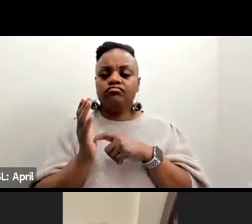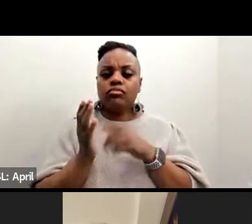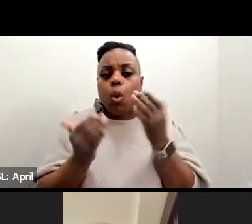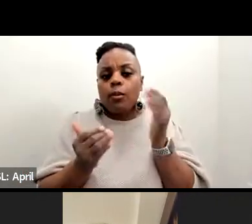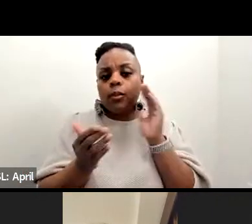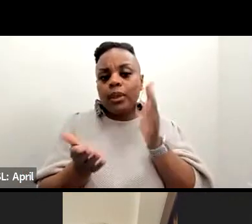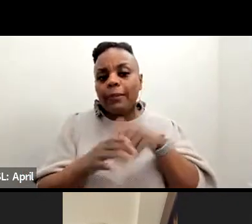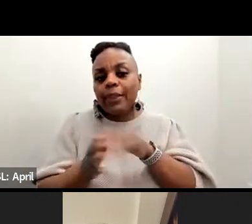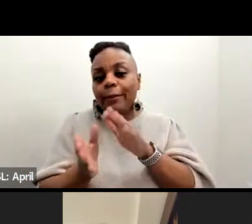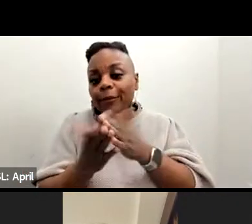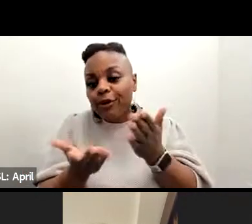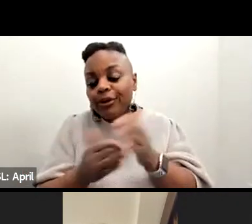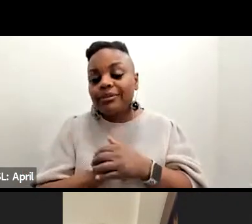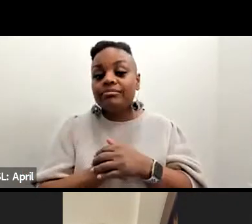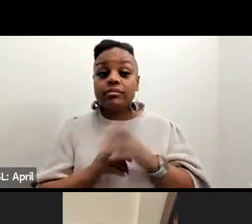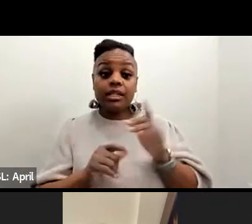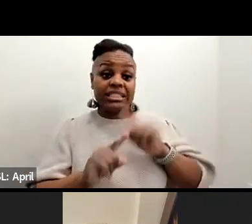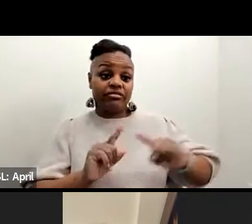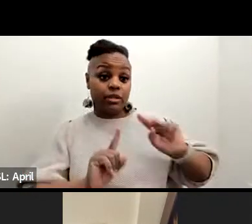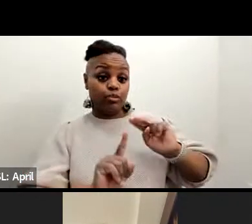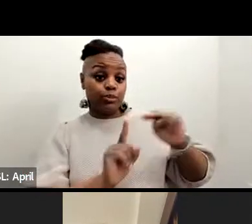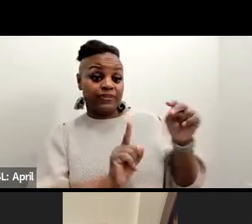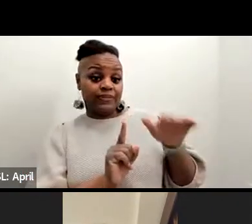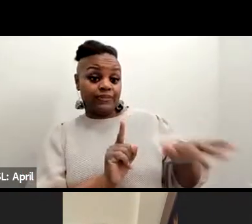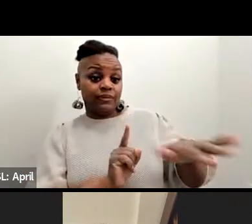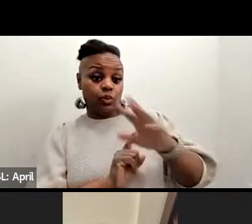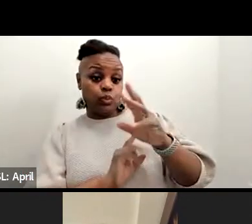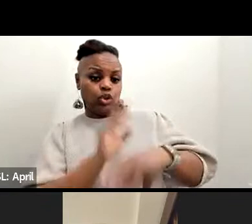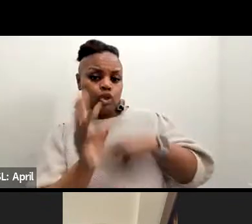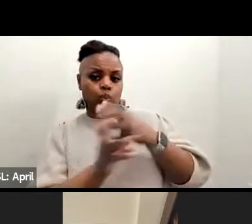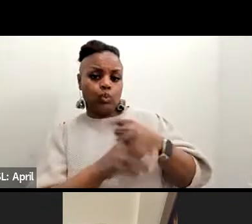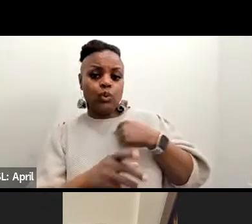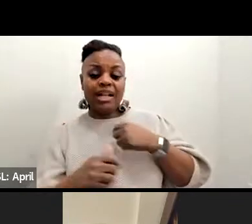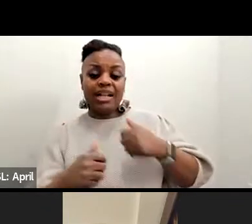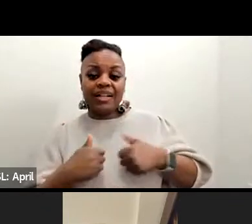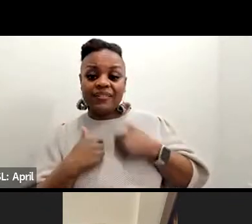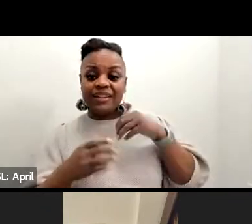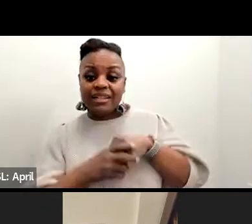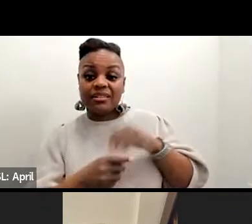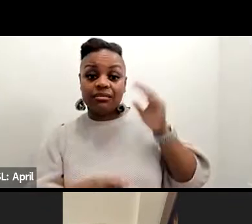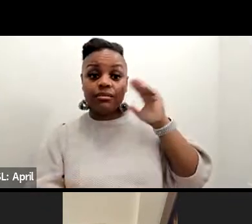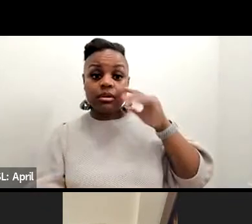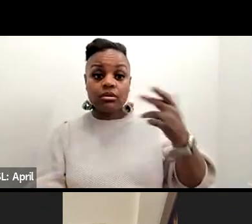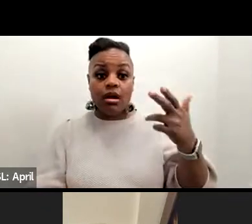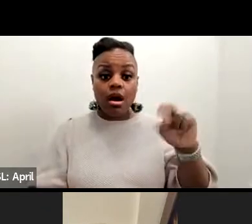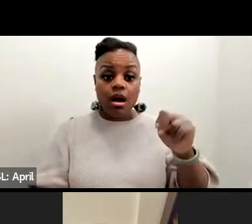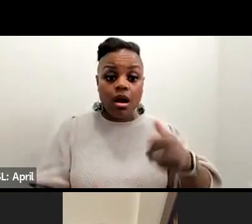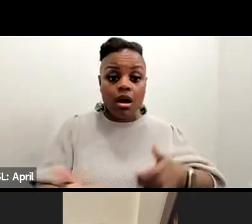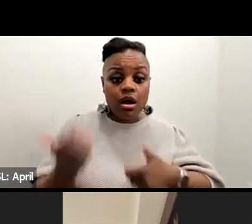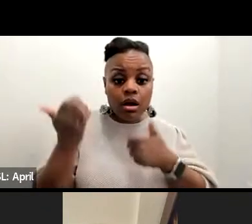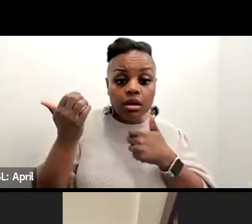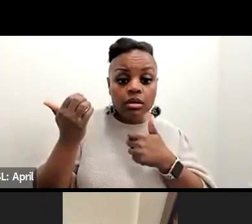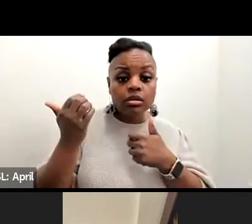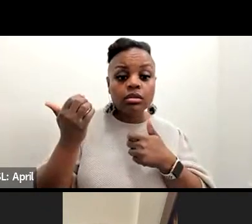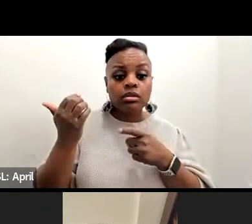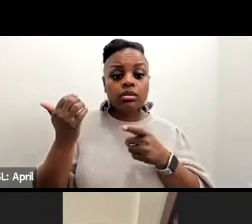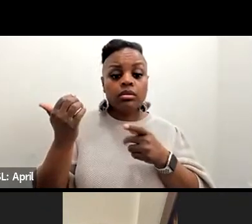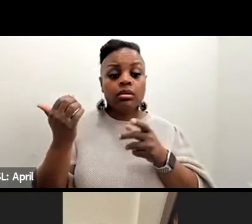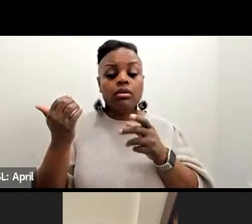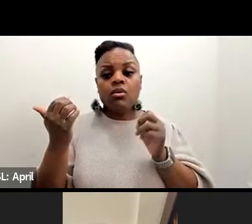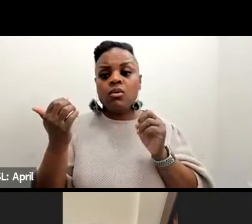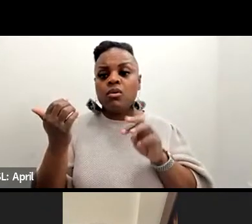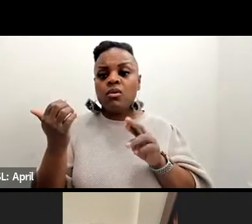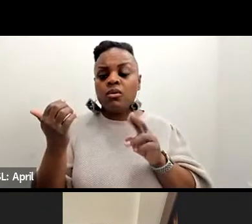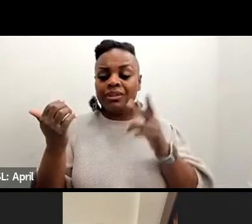or not they're going to pick up arms, right? With the reality they live in is one in which there's tens of thousands of people who are exiled, who are refugees